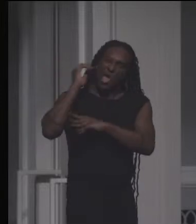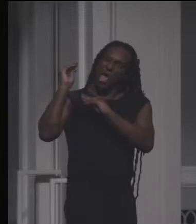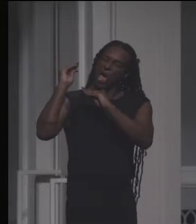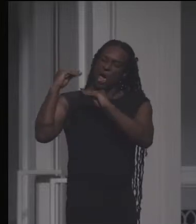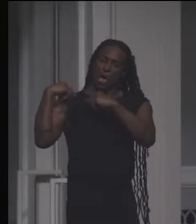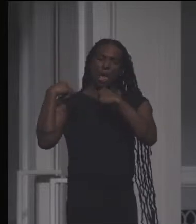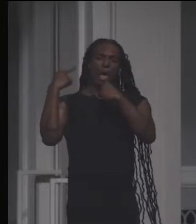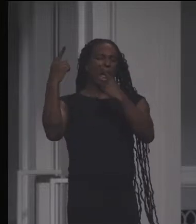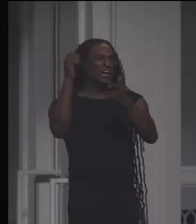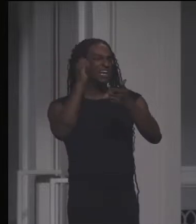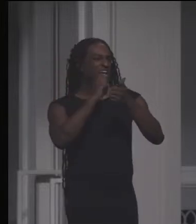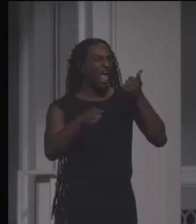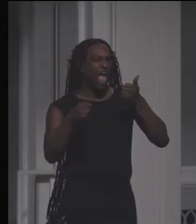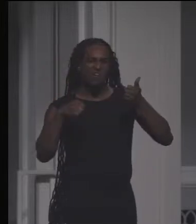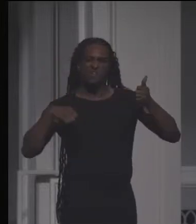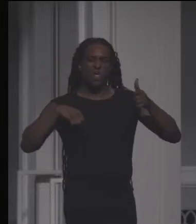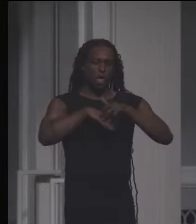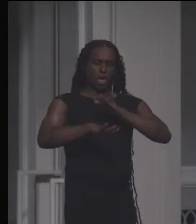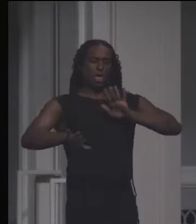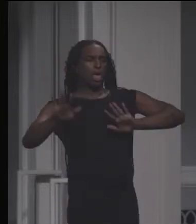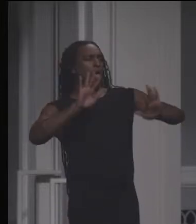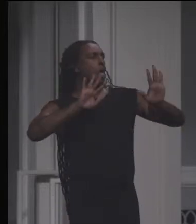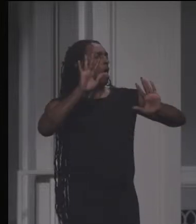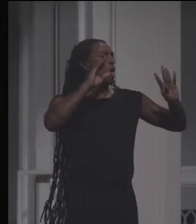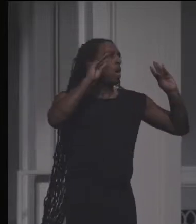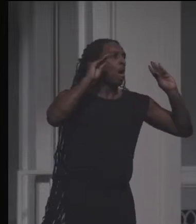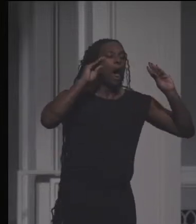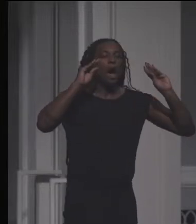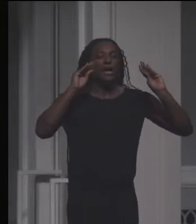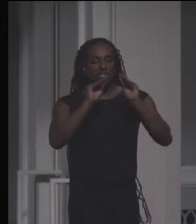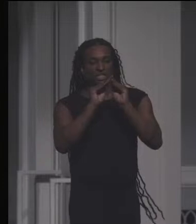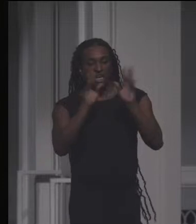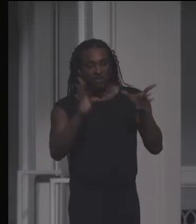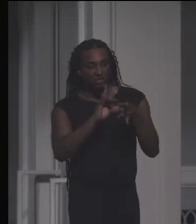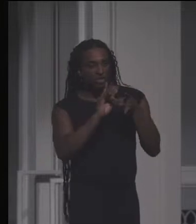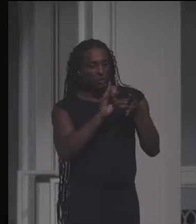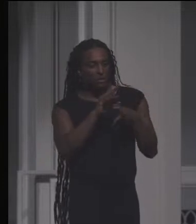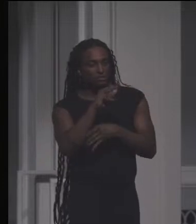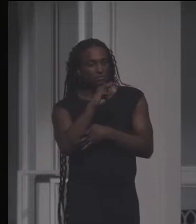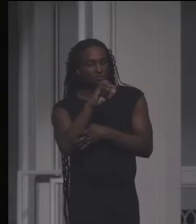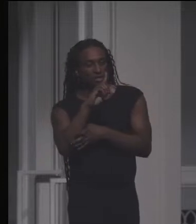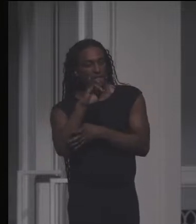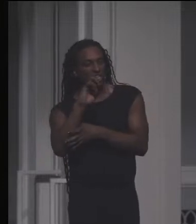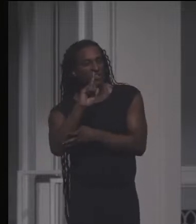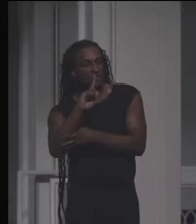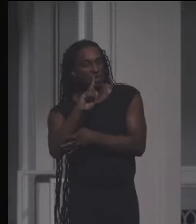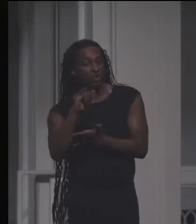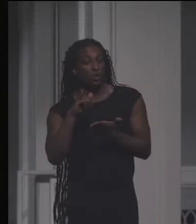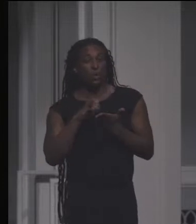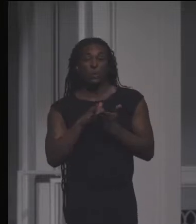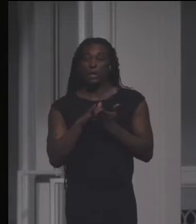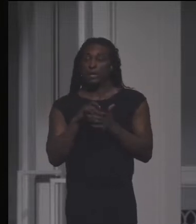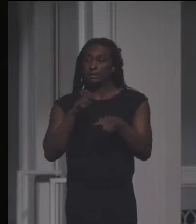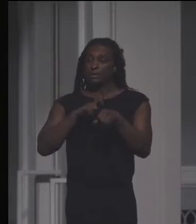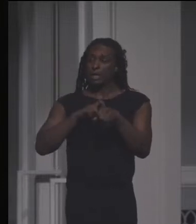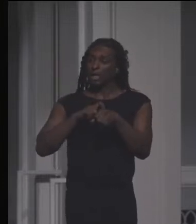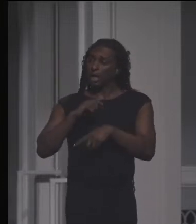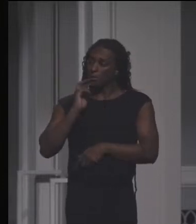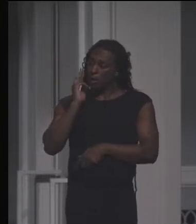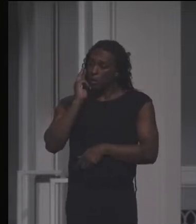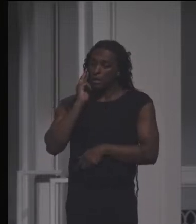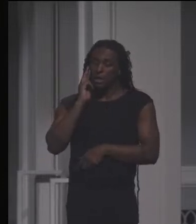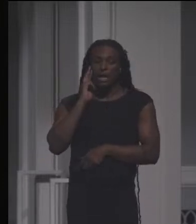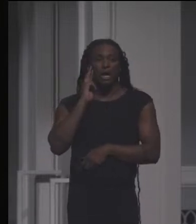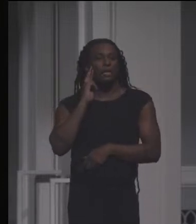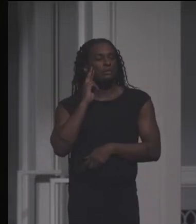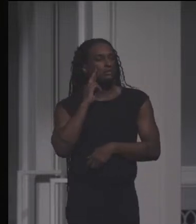sphere, obviously, including the medieval. So I don't think the timing of that realization was a coincidence.